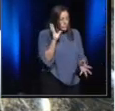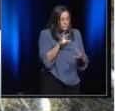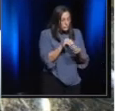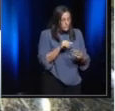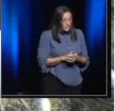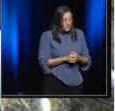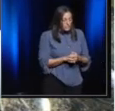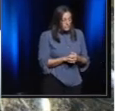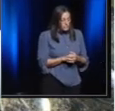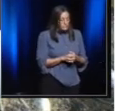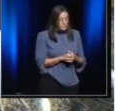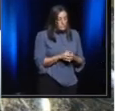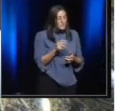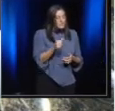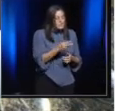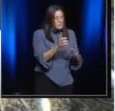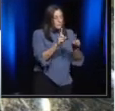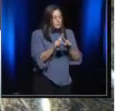Several pre-decline modeled